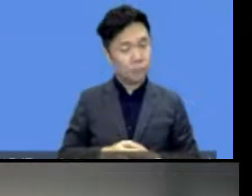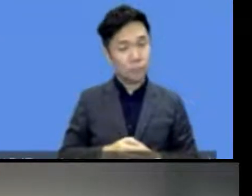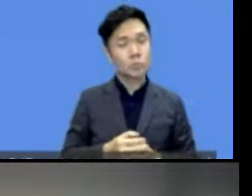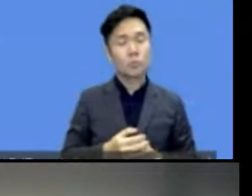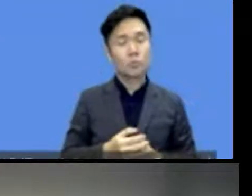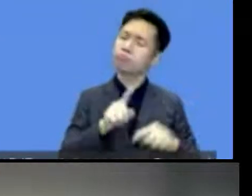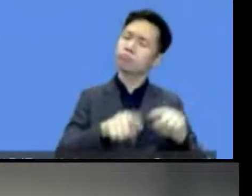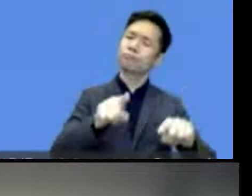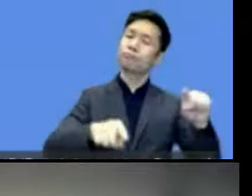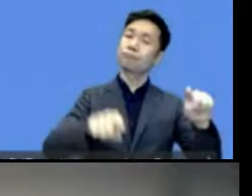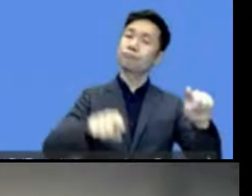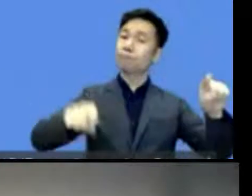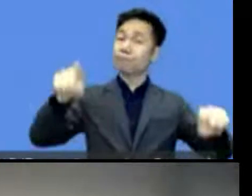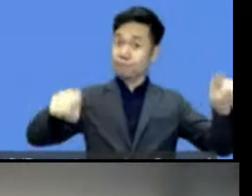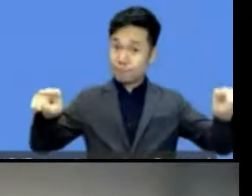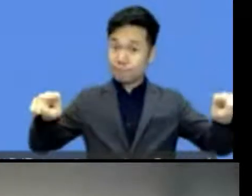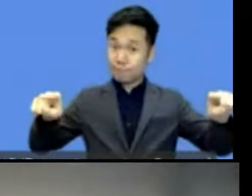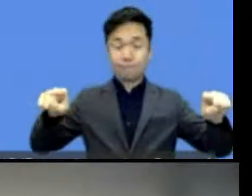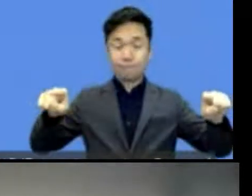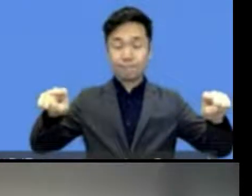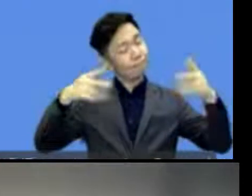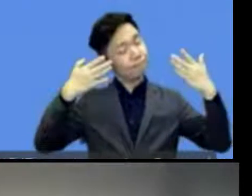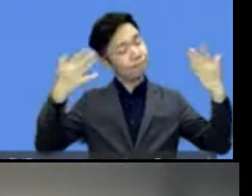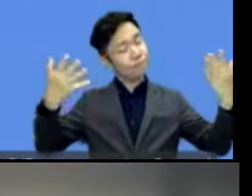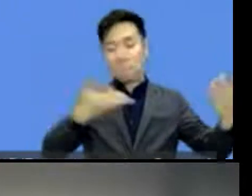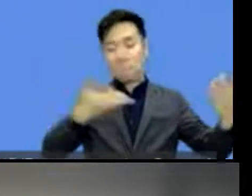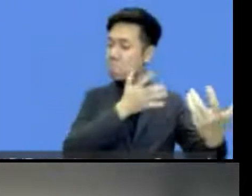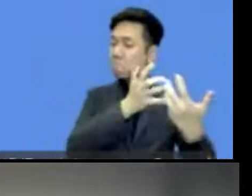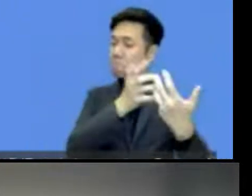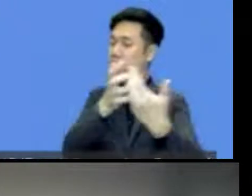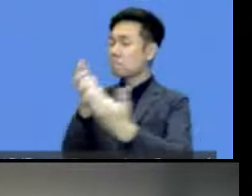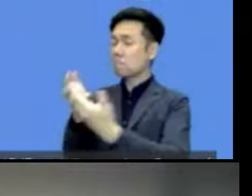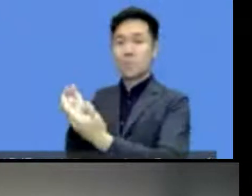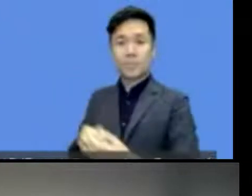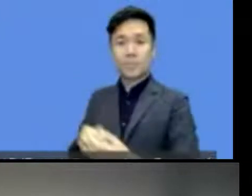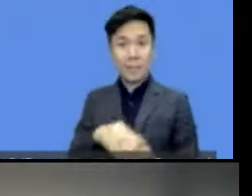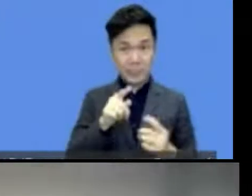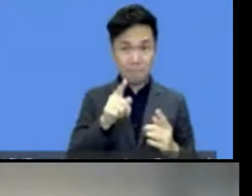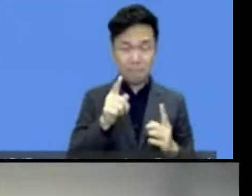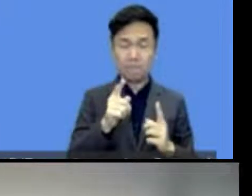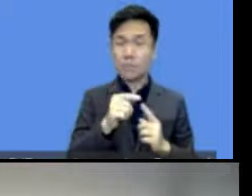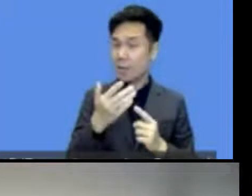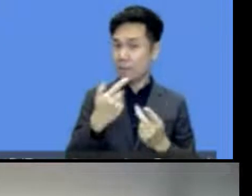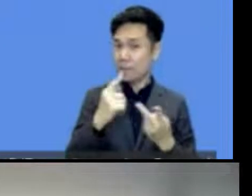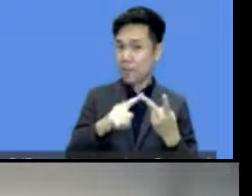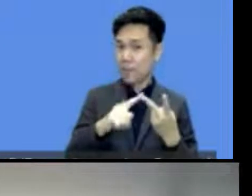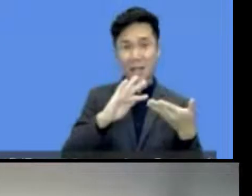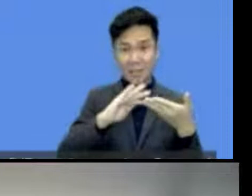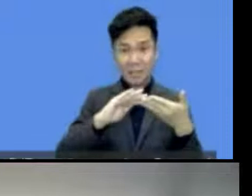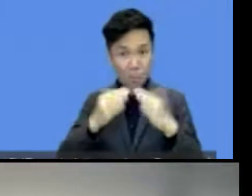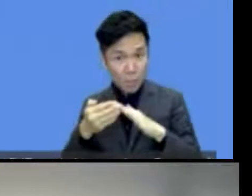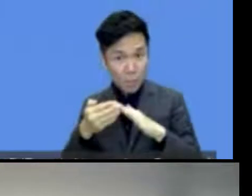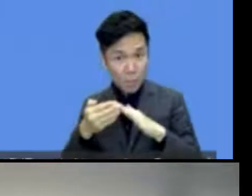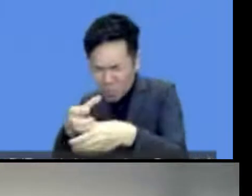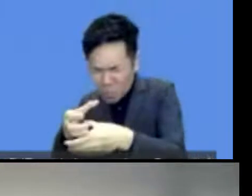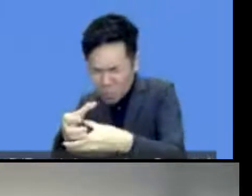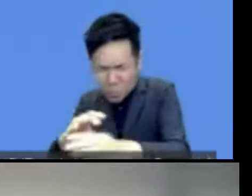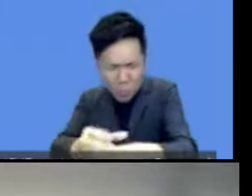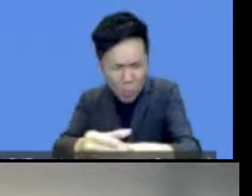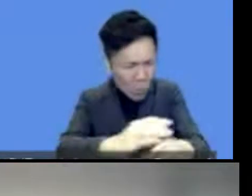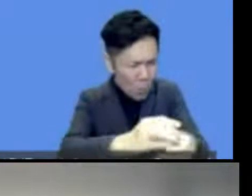diverse disabilities, and also other community members who are underserved in terms of